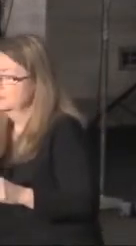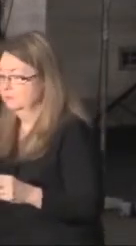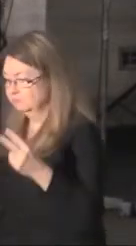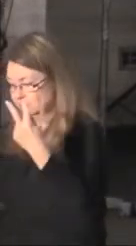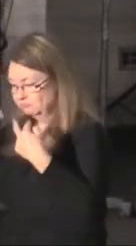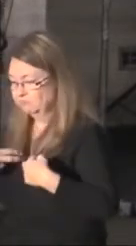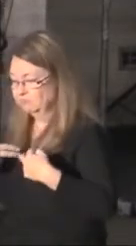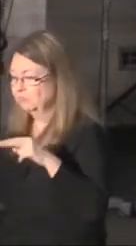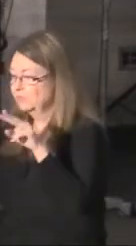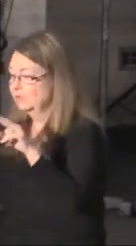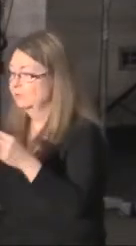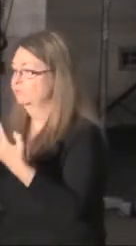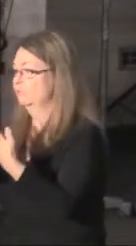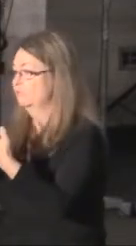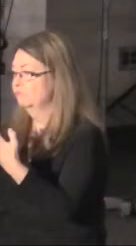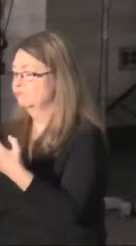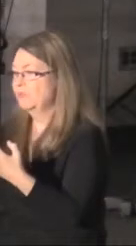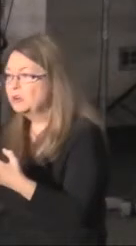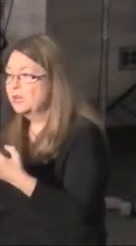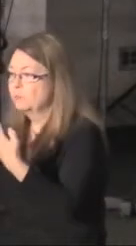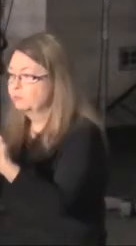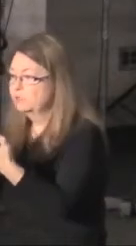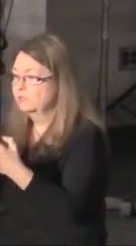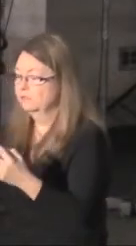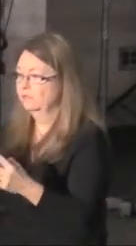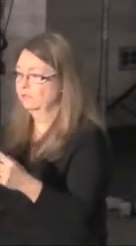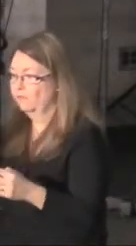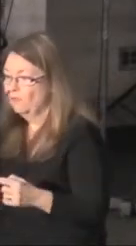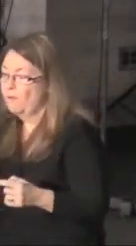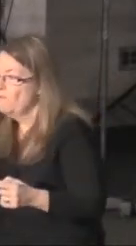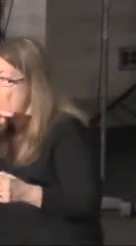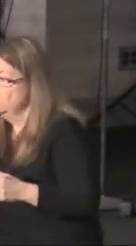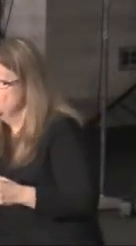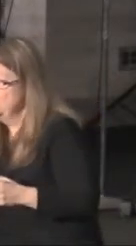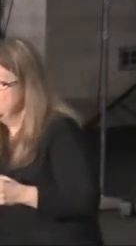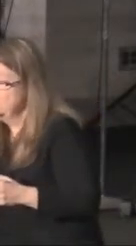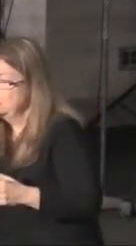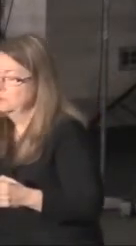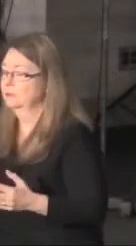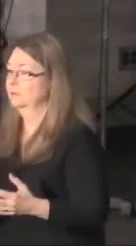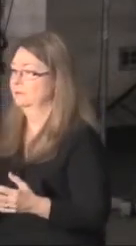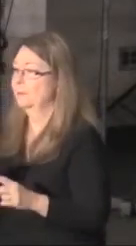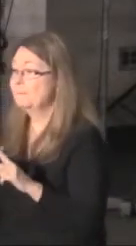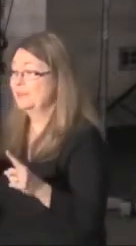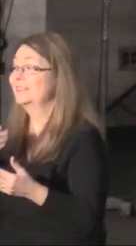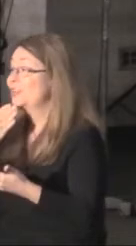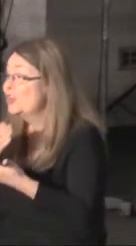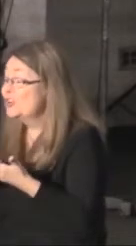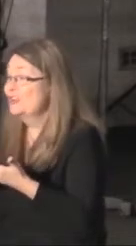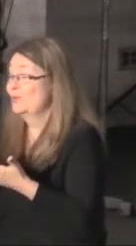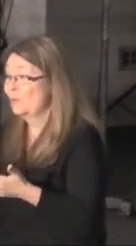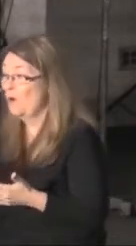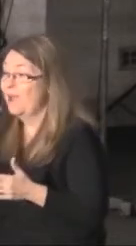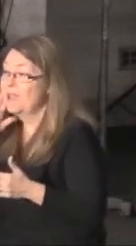at his imprisonment, imprisoned for false reasons, slandered, hated against, lied about, and yet he says this is actually good because